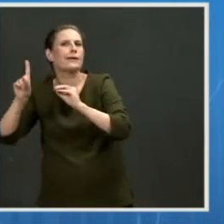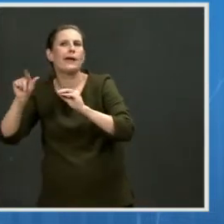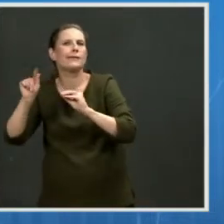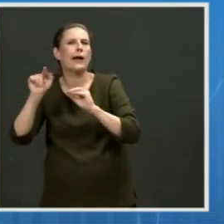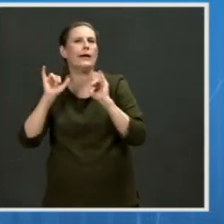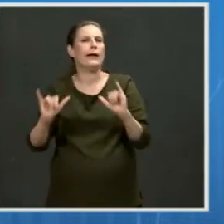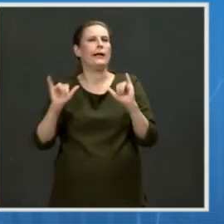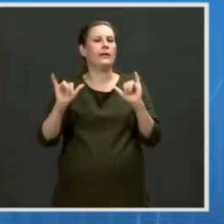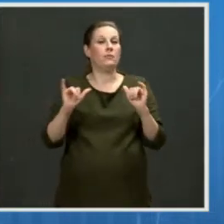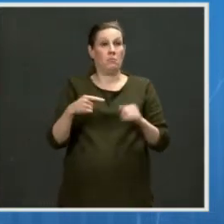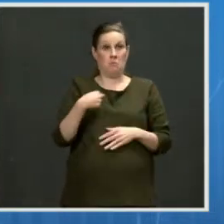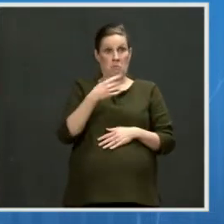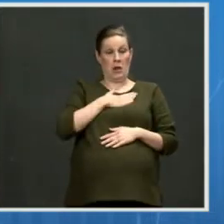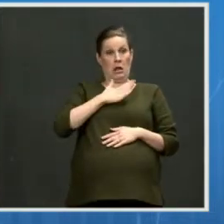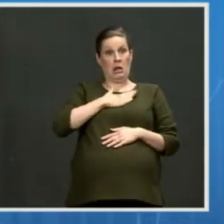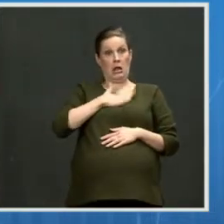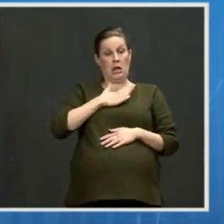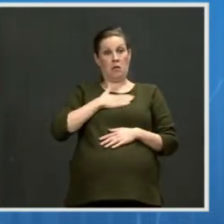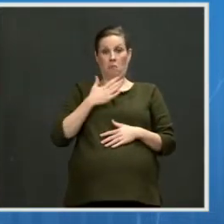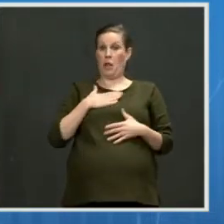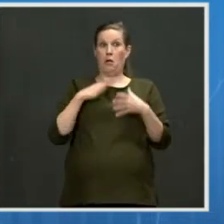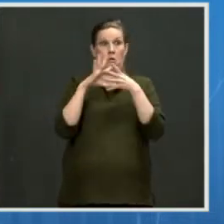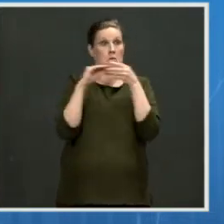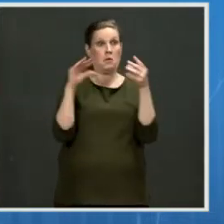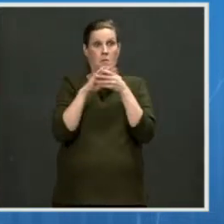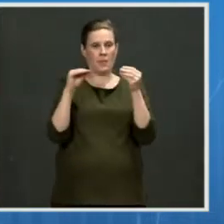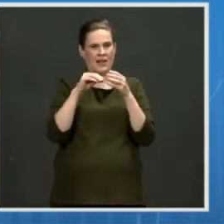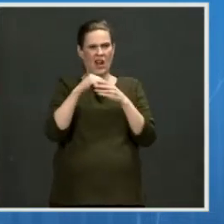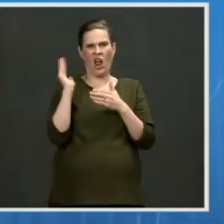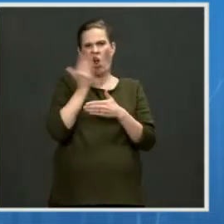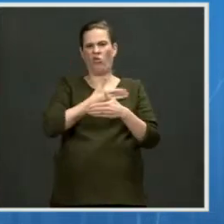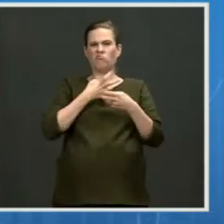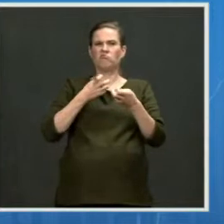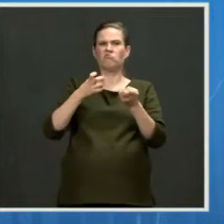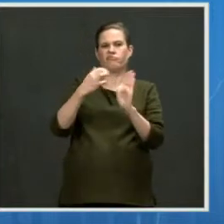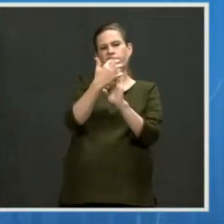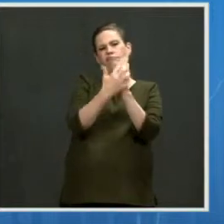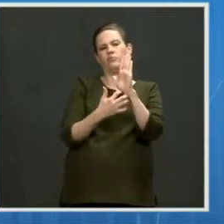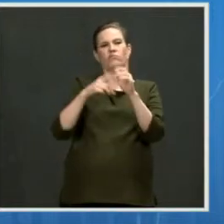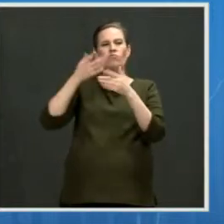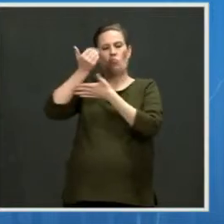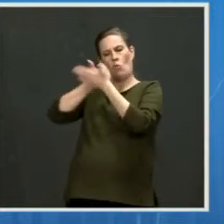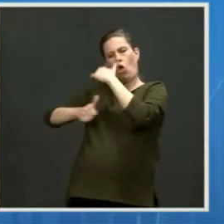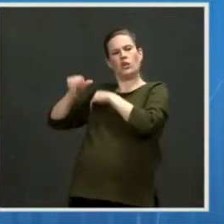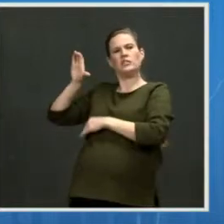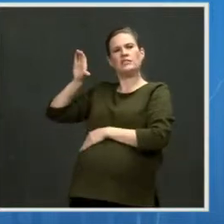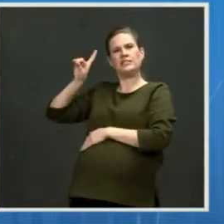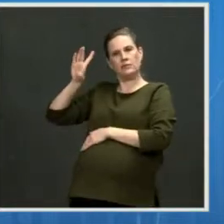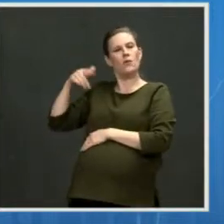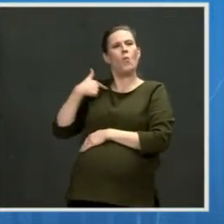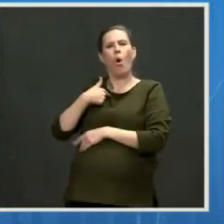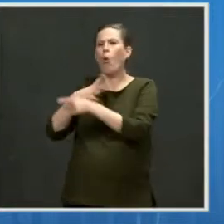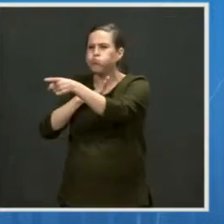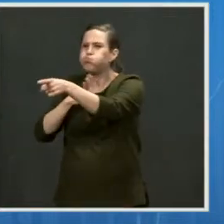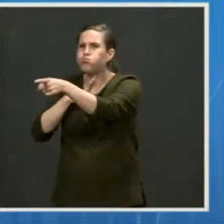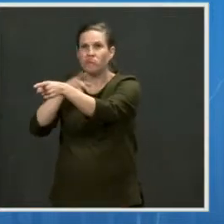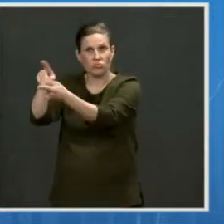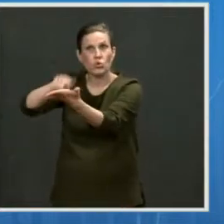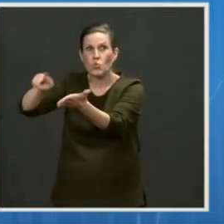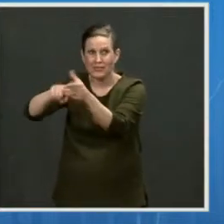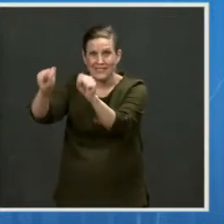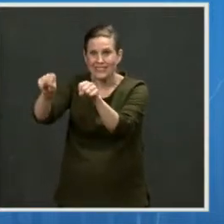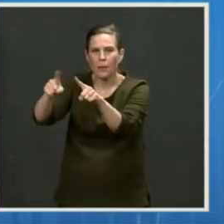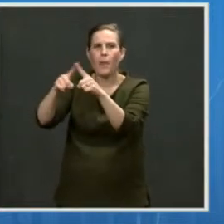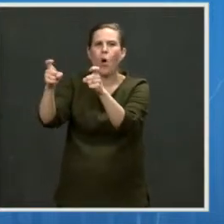made in our release was to encourage them to work closely with the DSMB